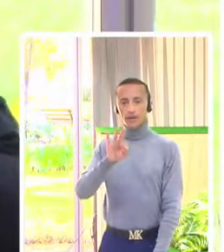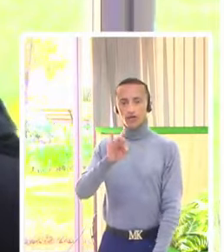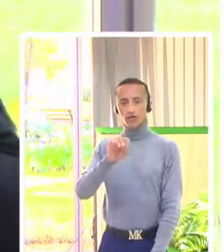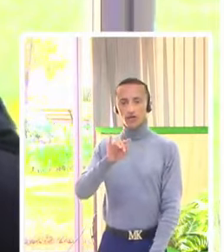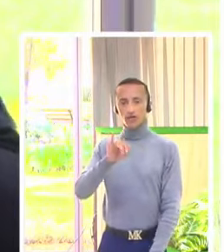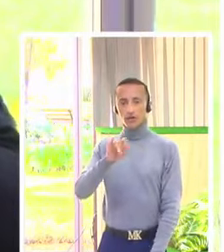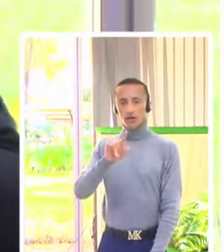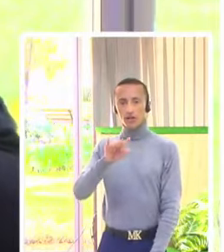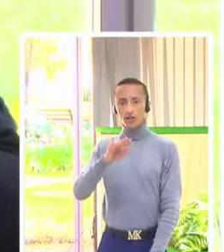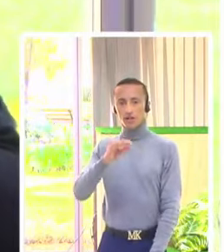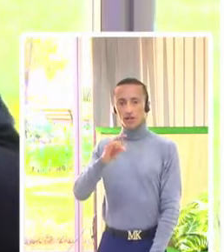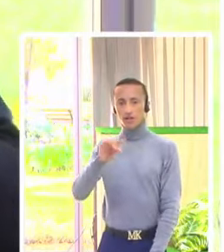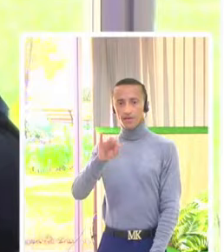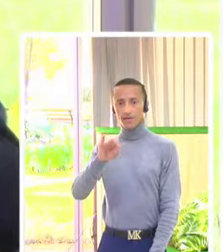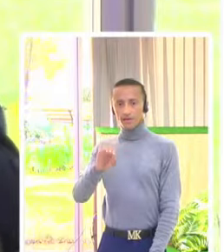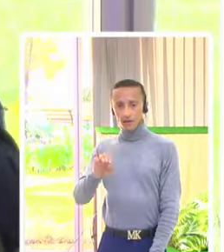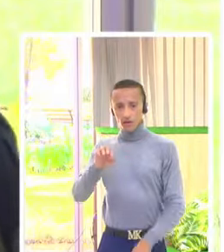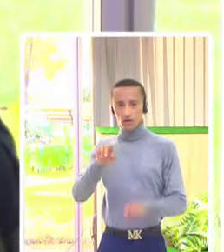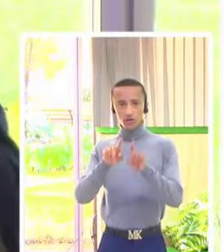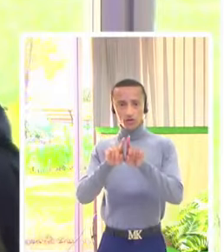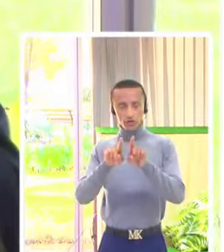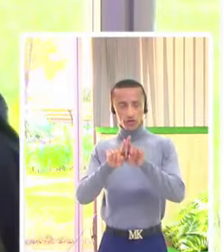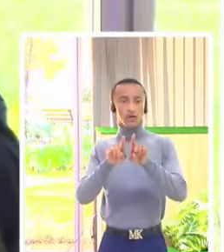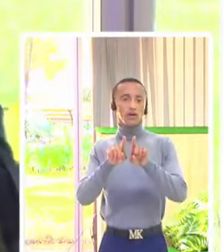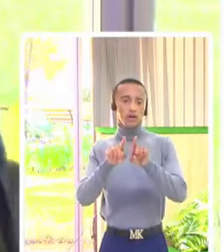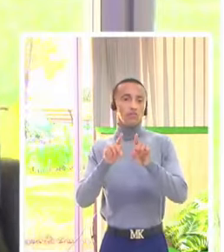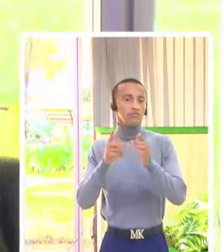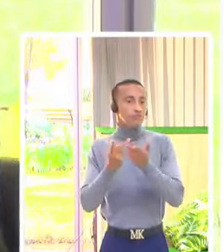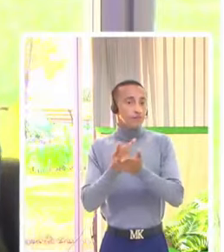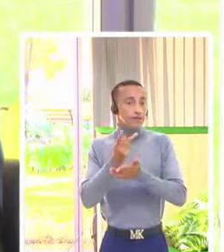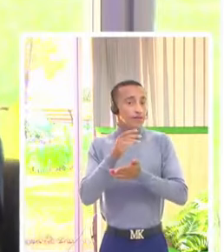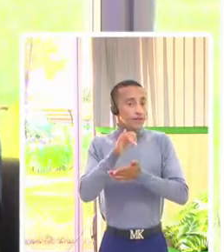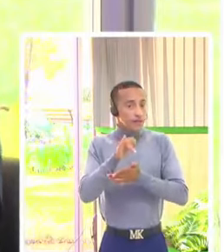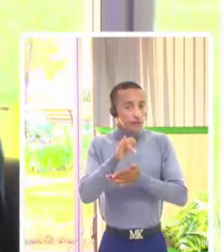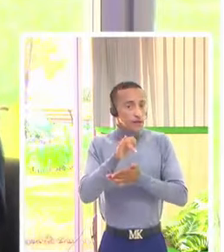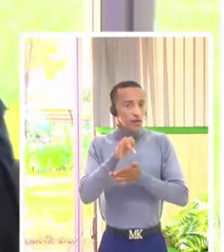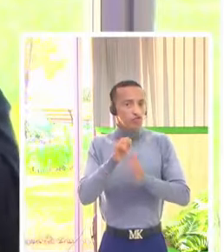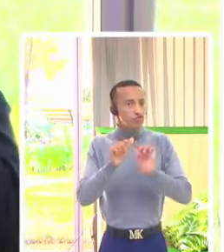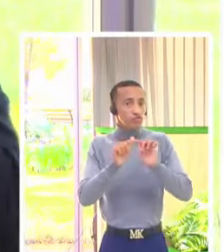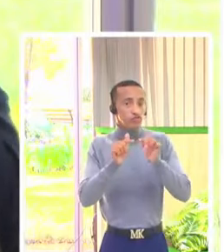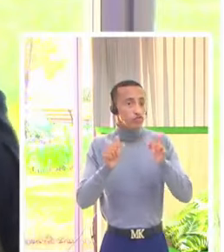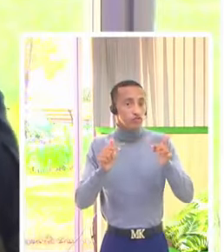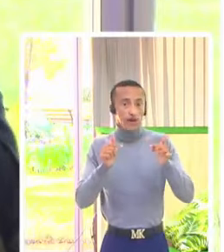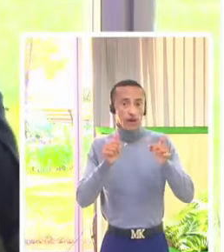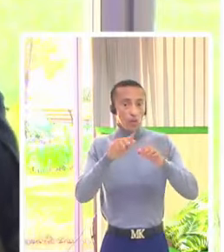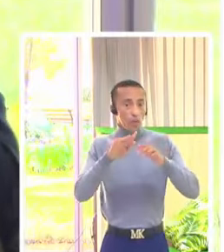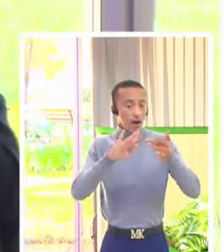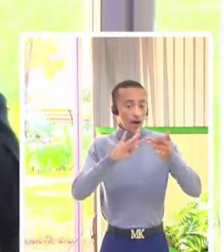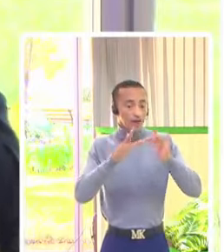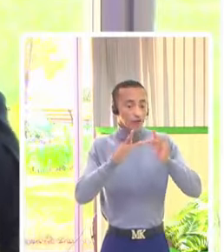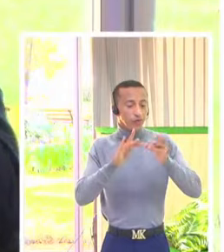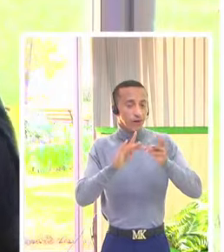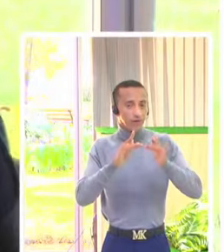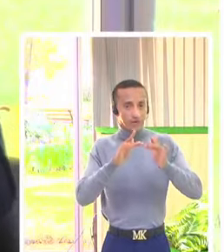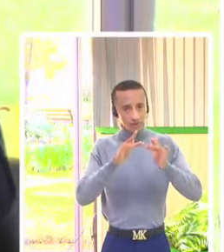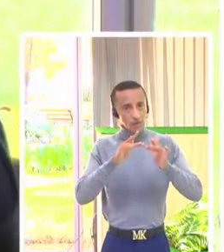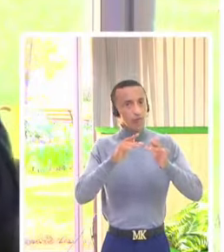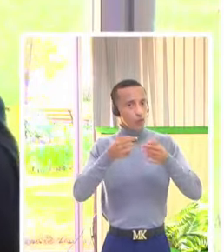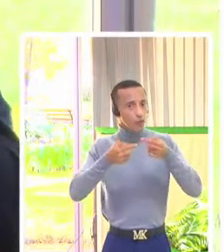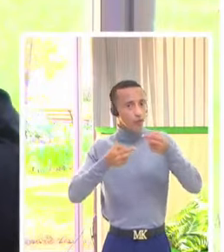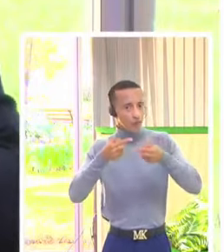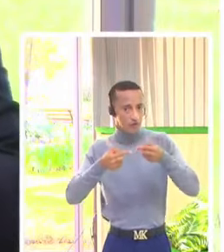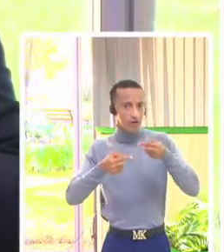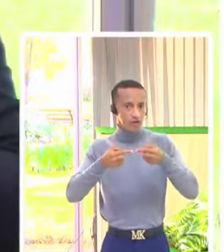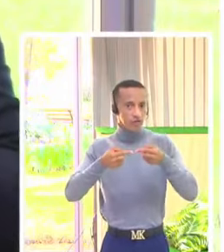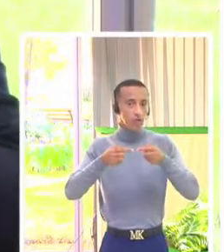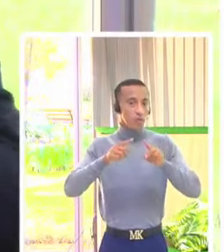stay there, let the politics work itself out. And then when there is a gap, when you see a change in the